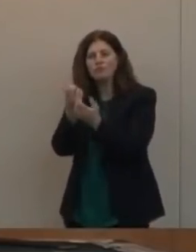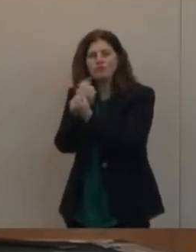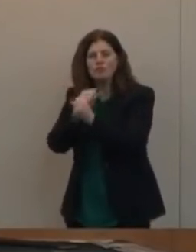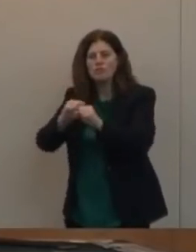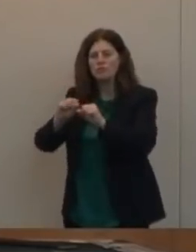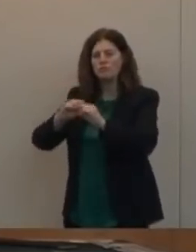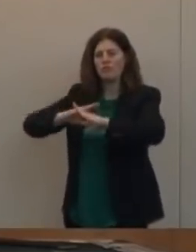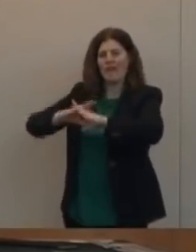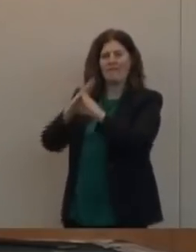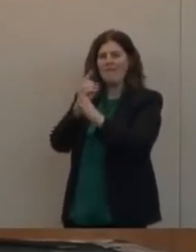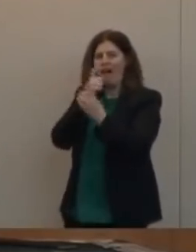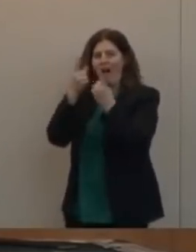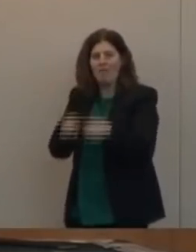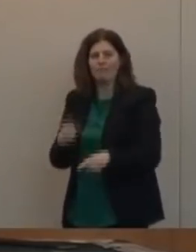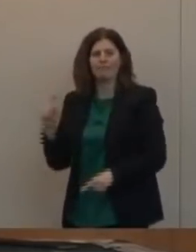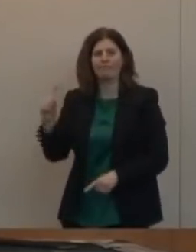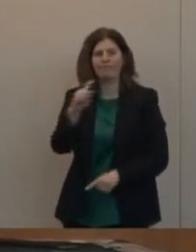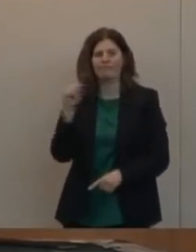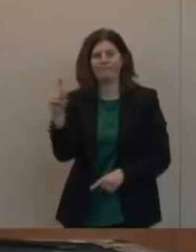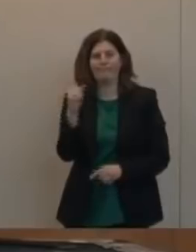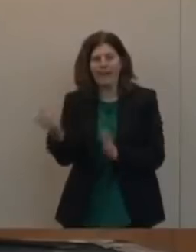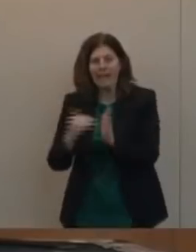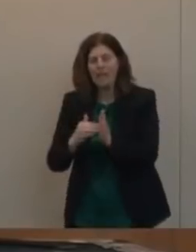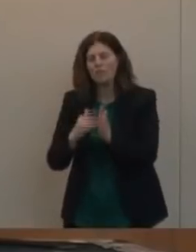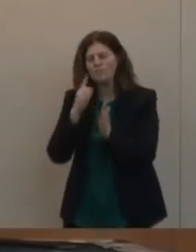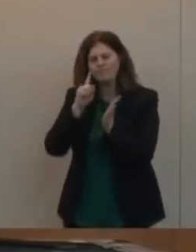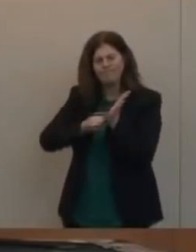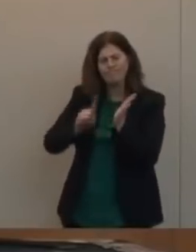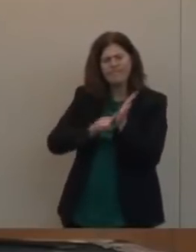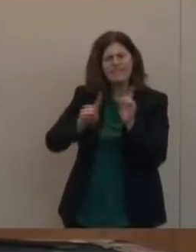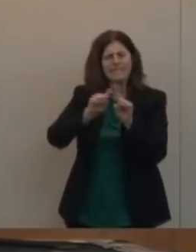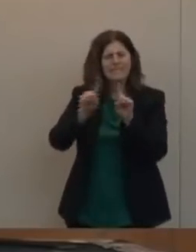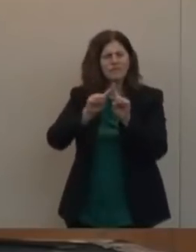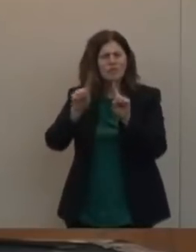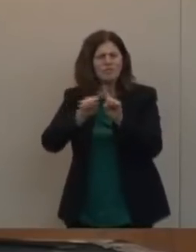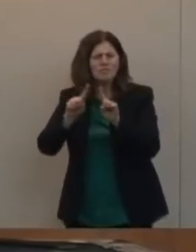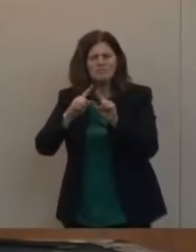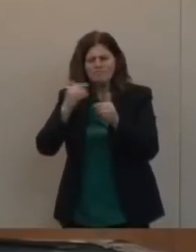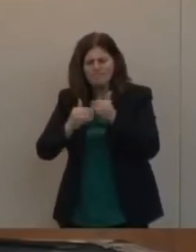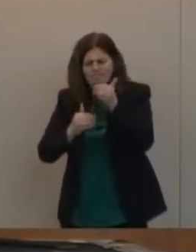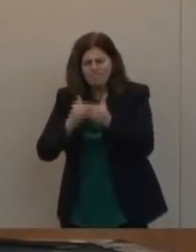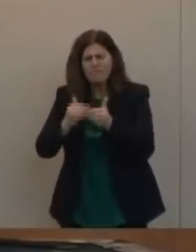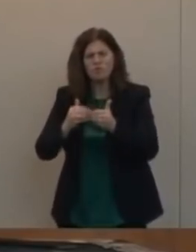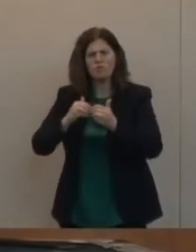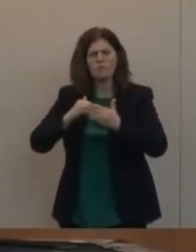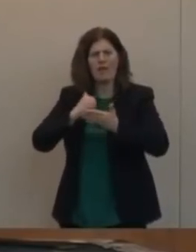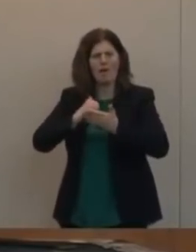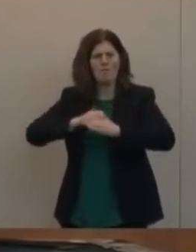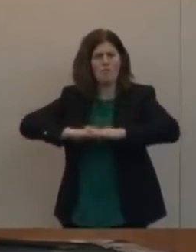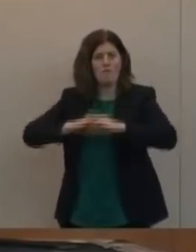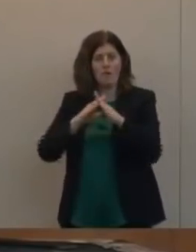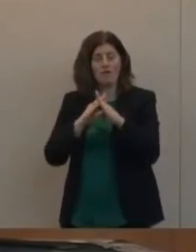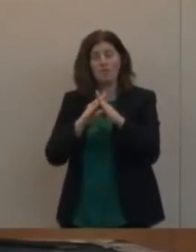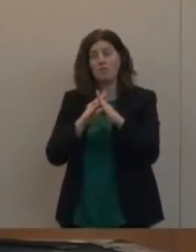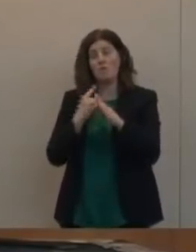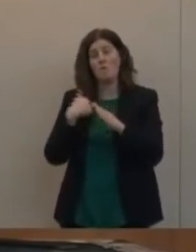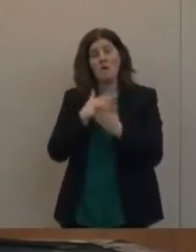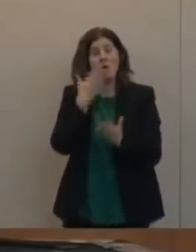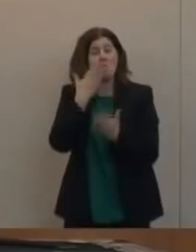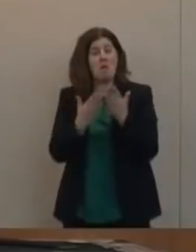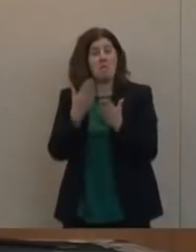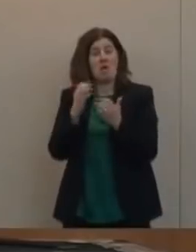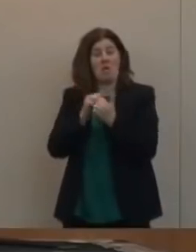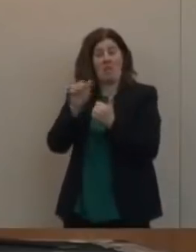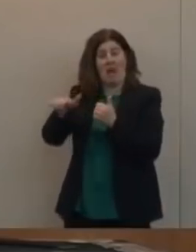prevent it. We are looking at any number of more proactive steps, but something that we may have to talk about with